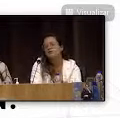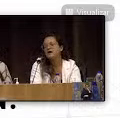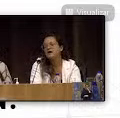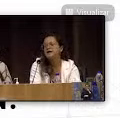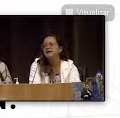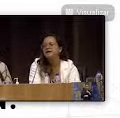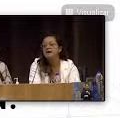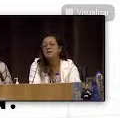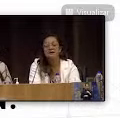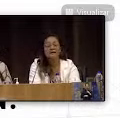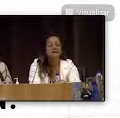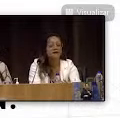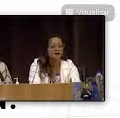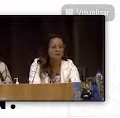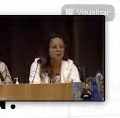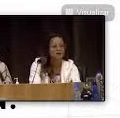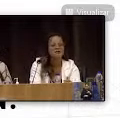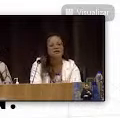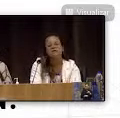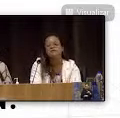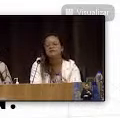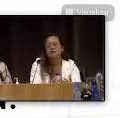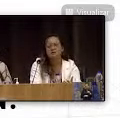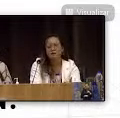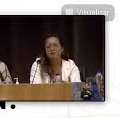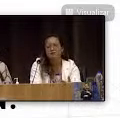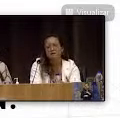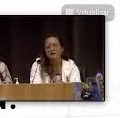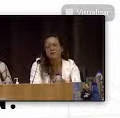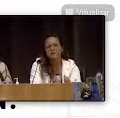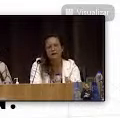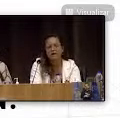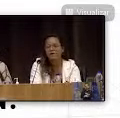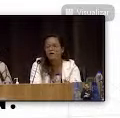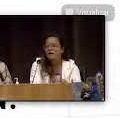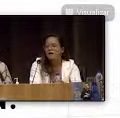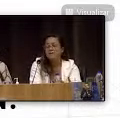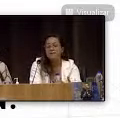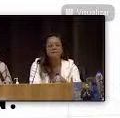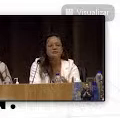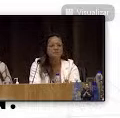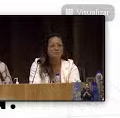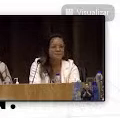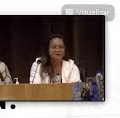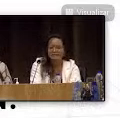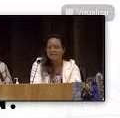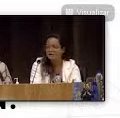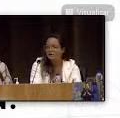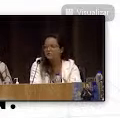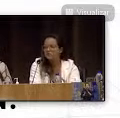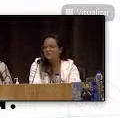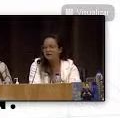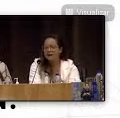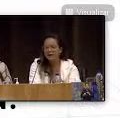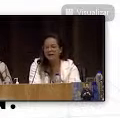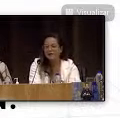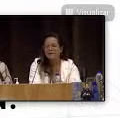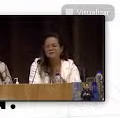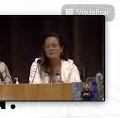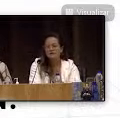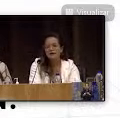a high risk gestation. So there has a higher medium